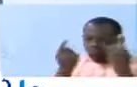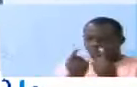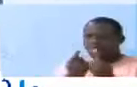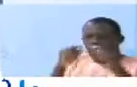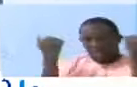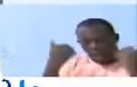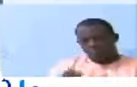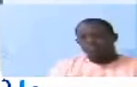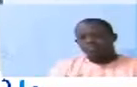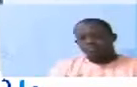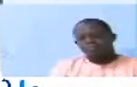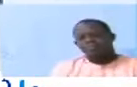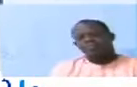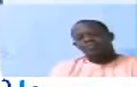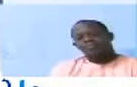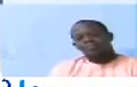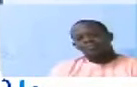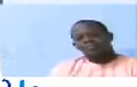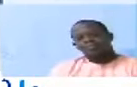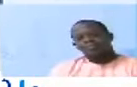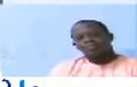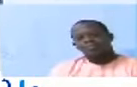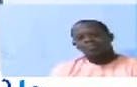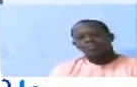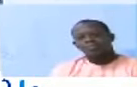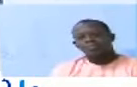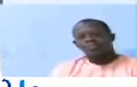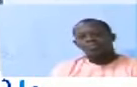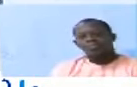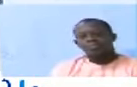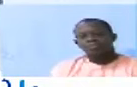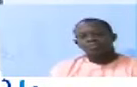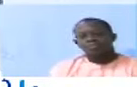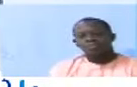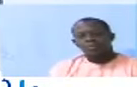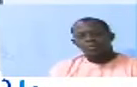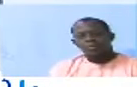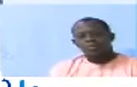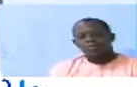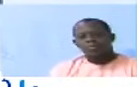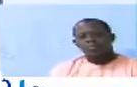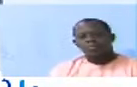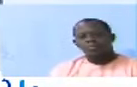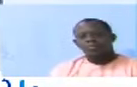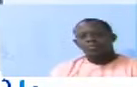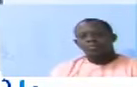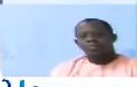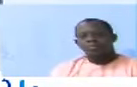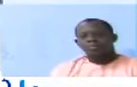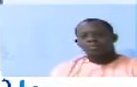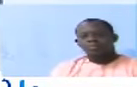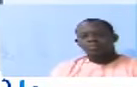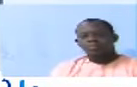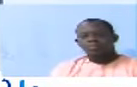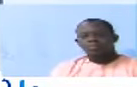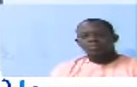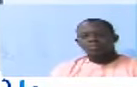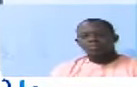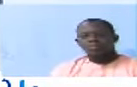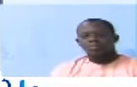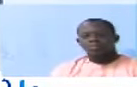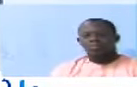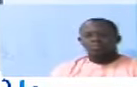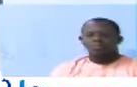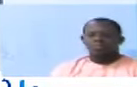min keta wala nyenti ko ngam fam parendil num pour ka fraje kata kan ni ko ya itandi anina